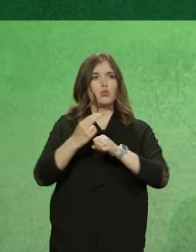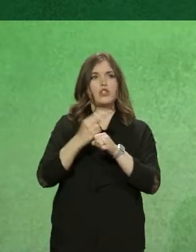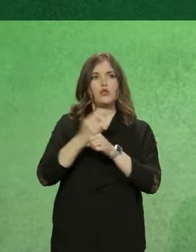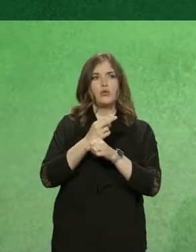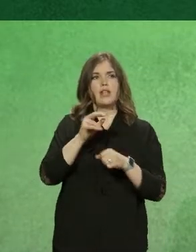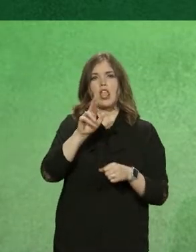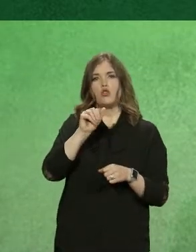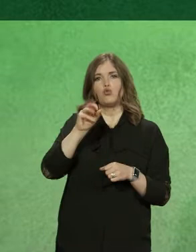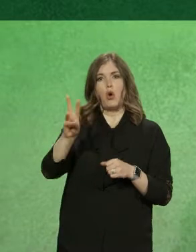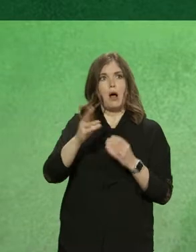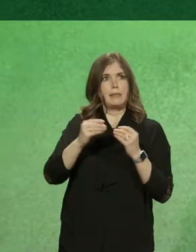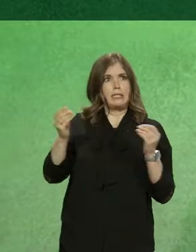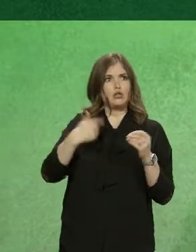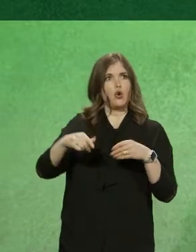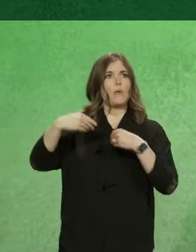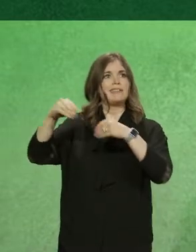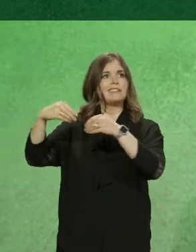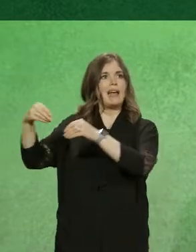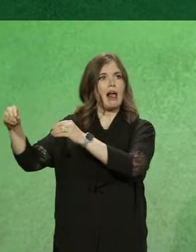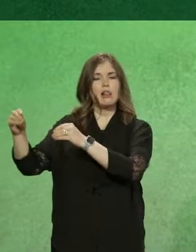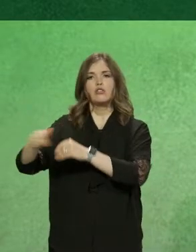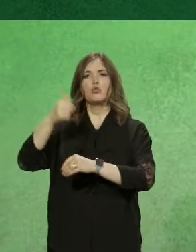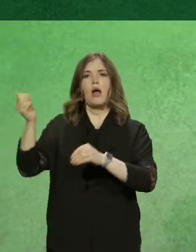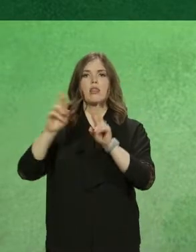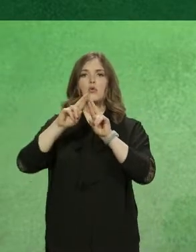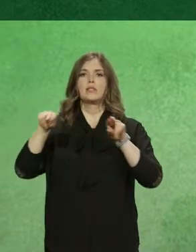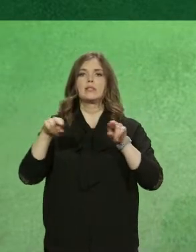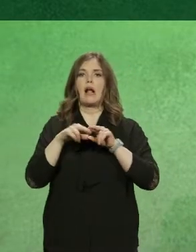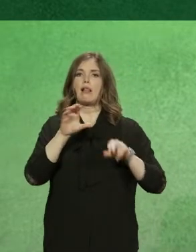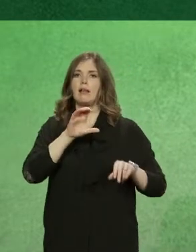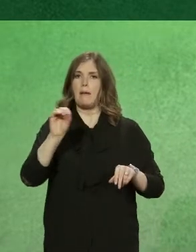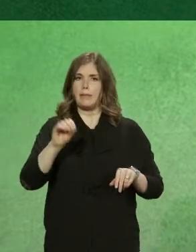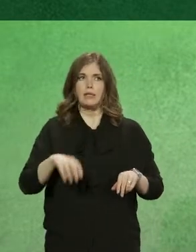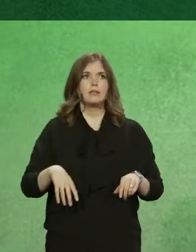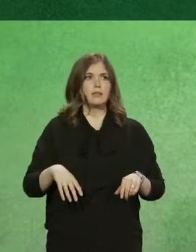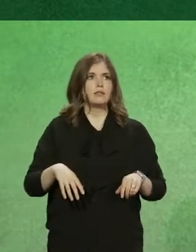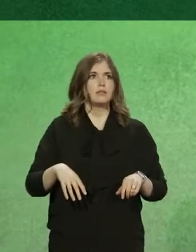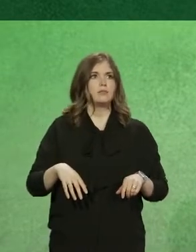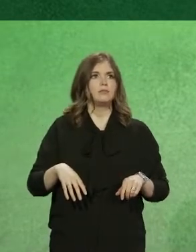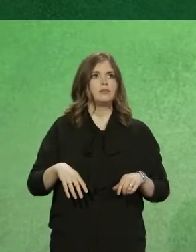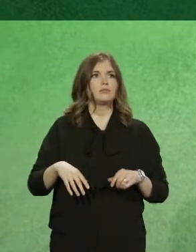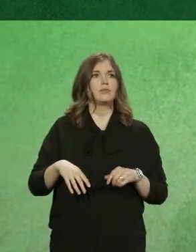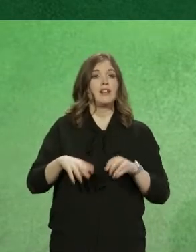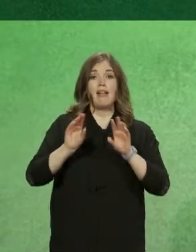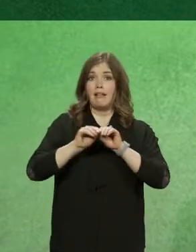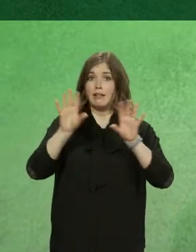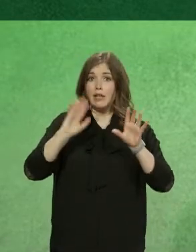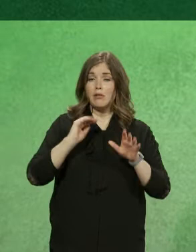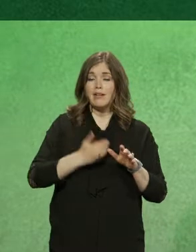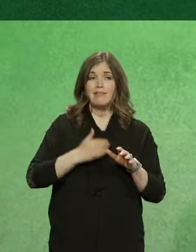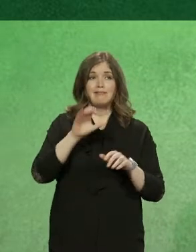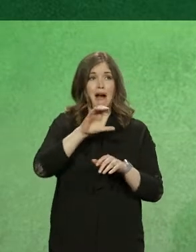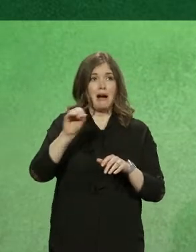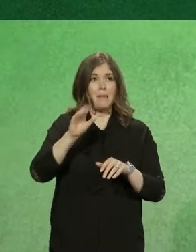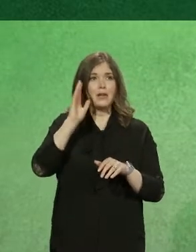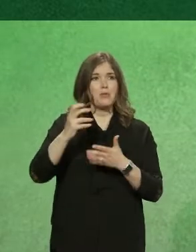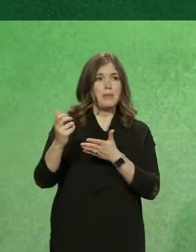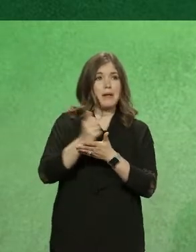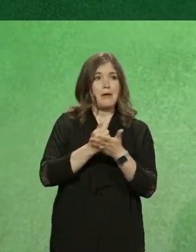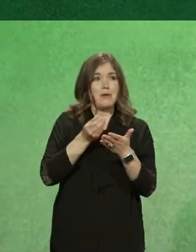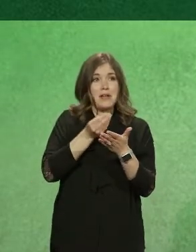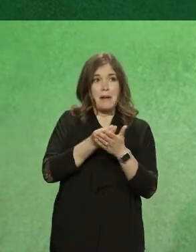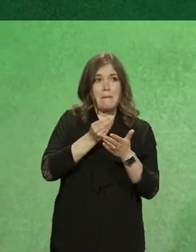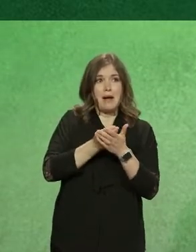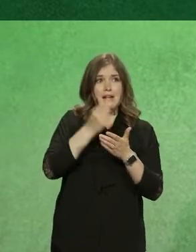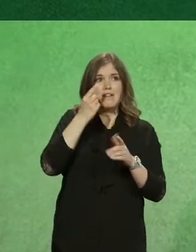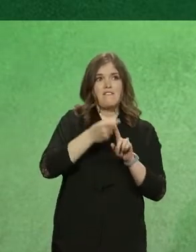or sell them off to the recycling companies. Clearly, our company will be making money from the stove sales, that